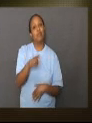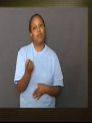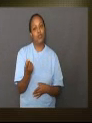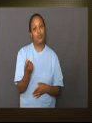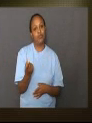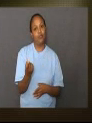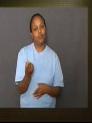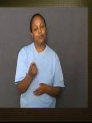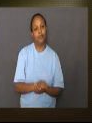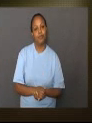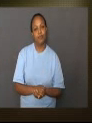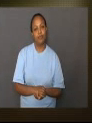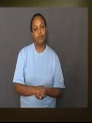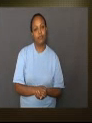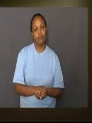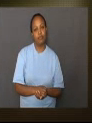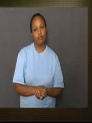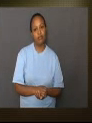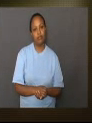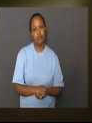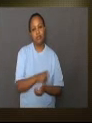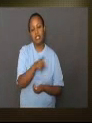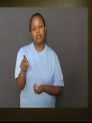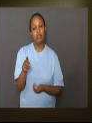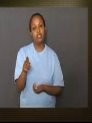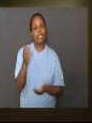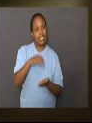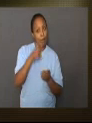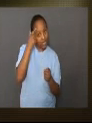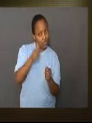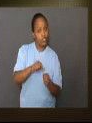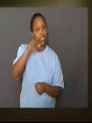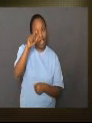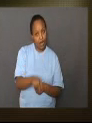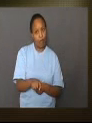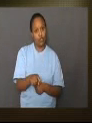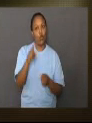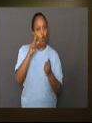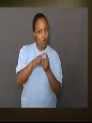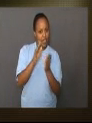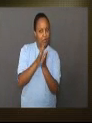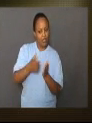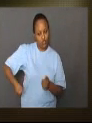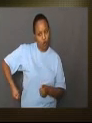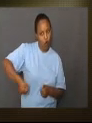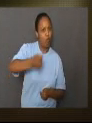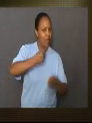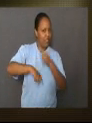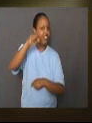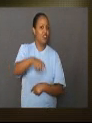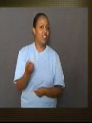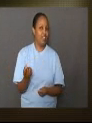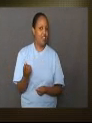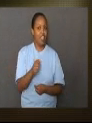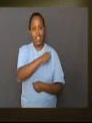preserve its condition. You must also remember to bring it to school with you, so that your other